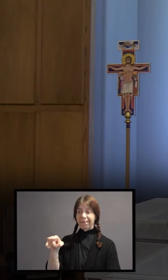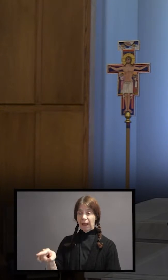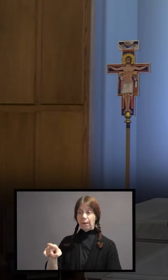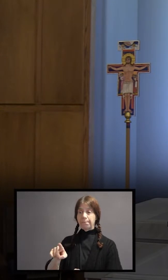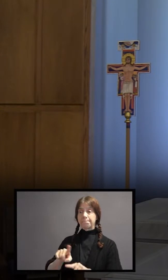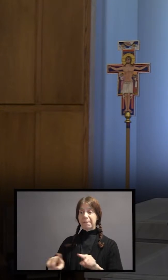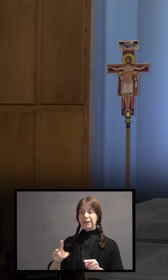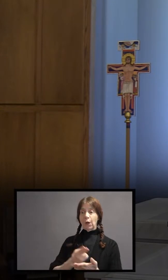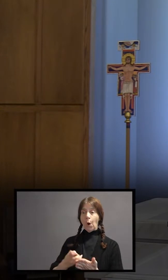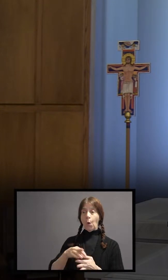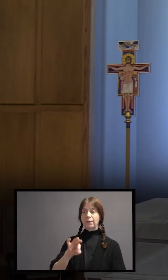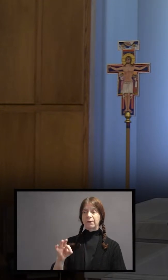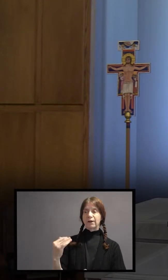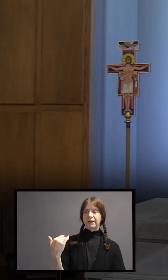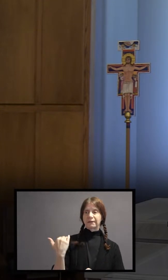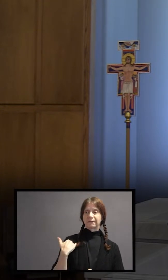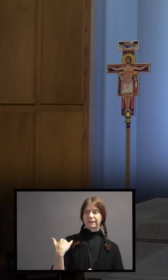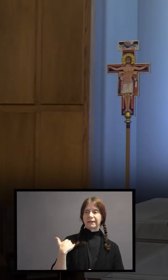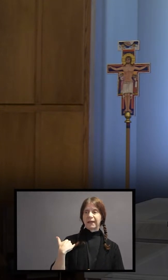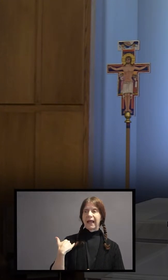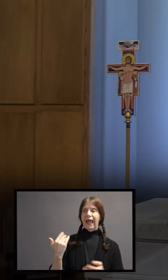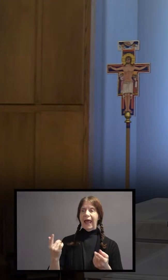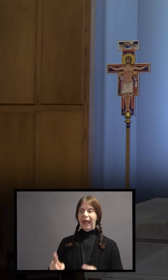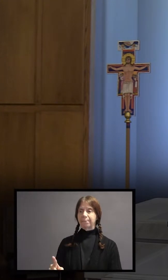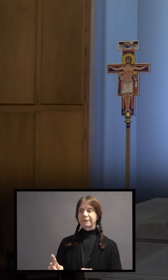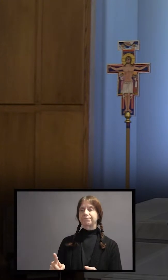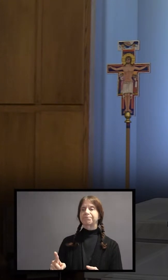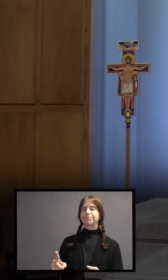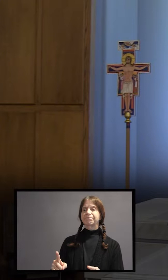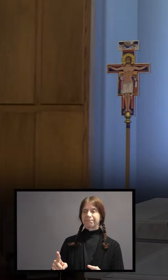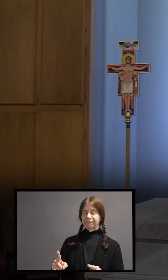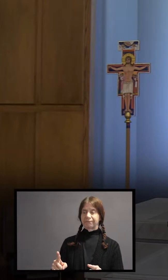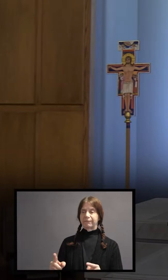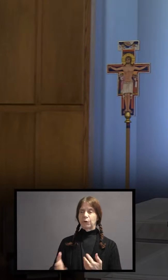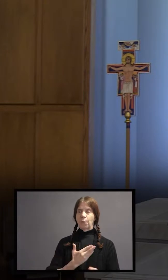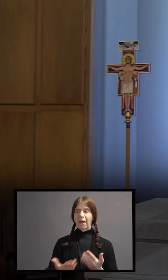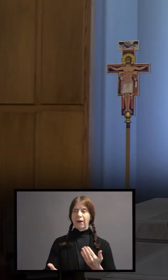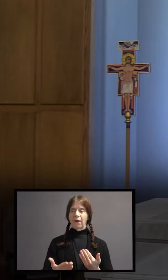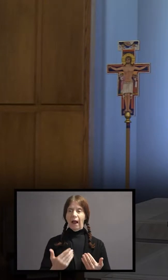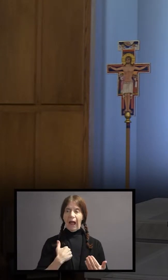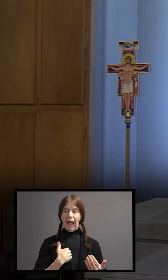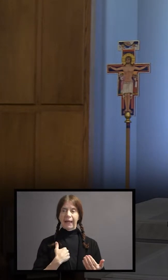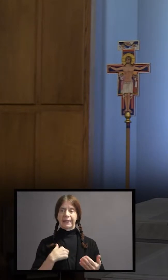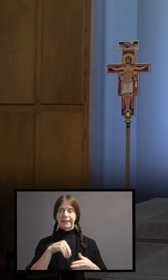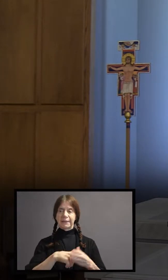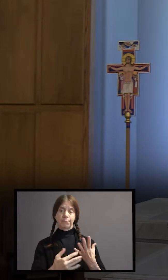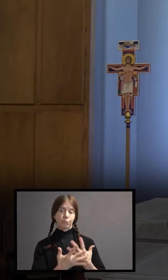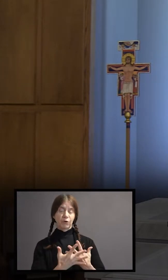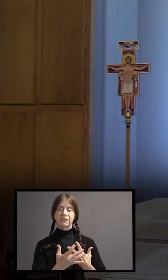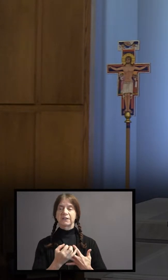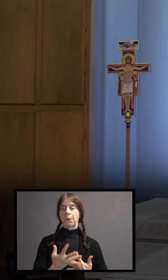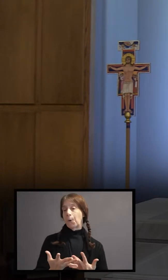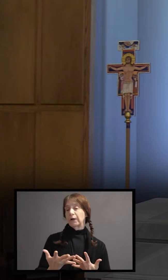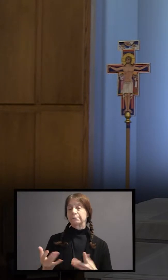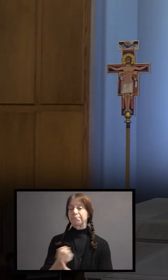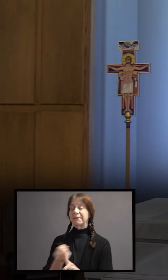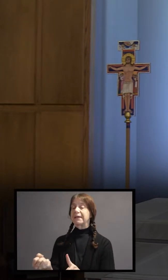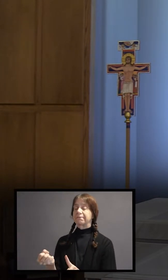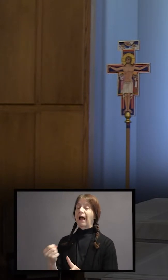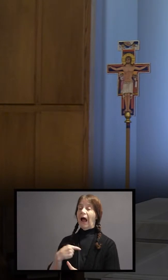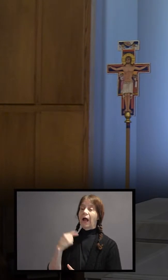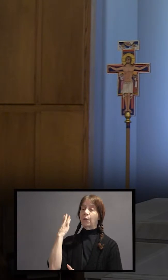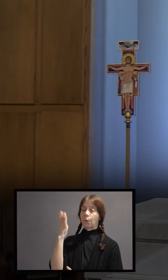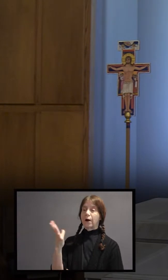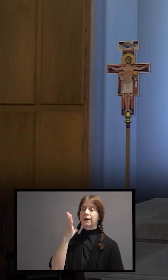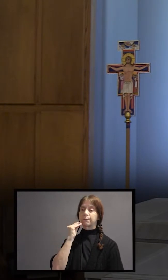Holy Spirit testifies to me in every city that imprisonment and afflictions await me.